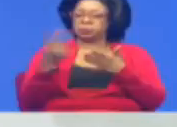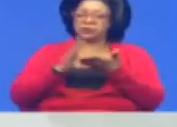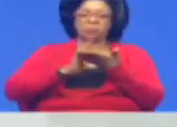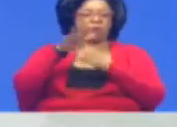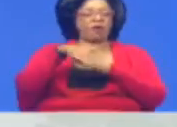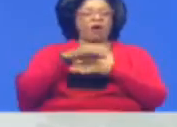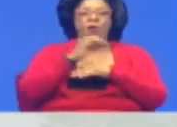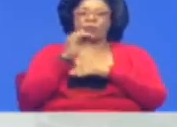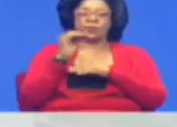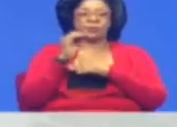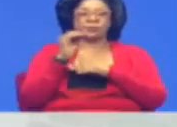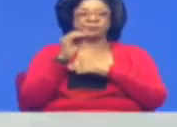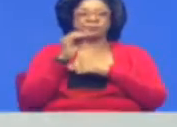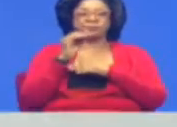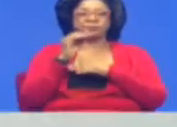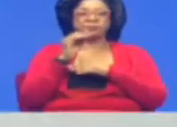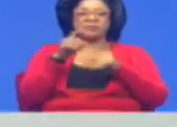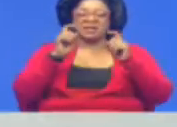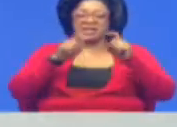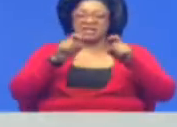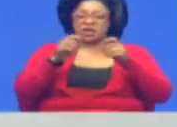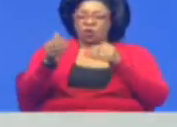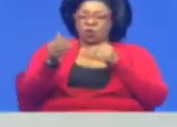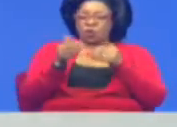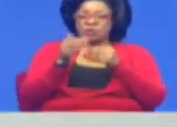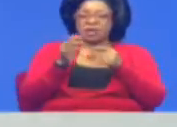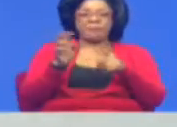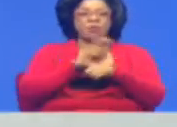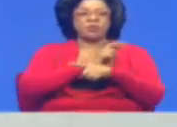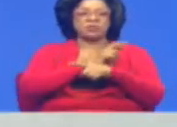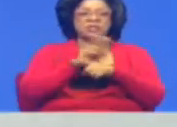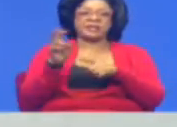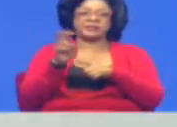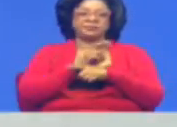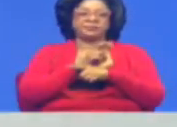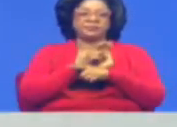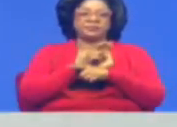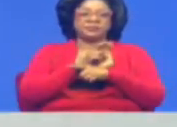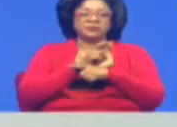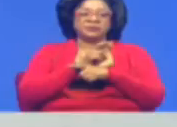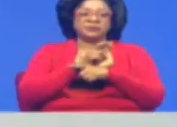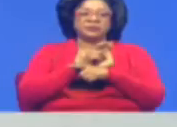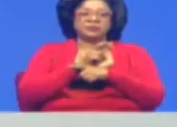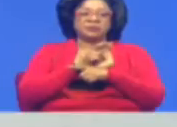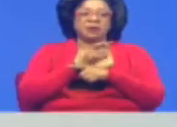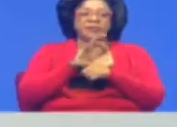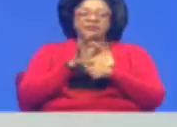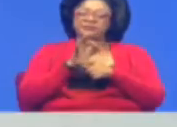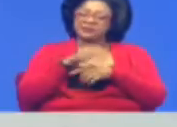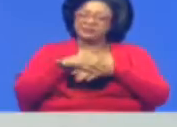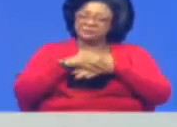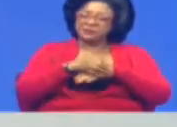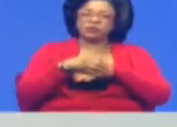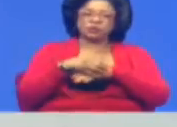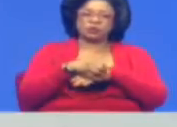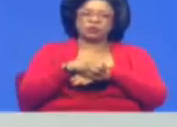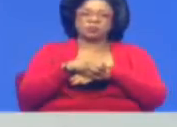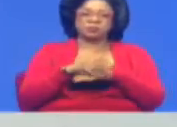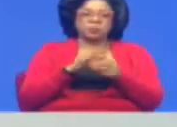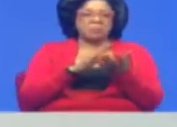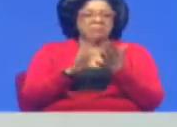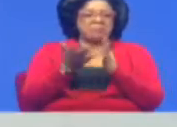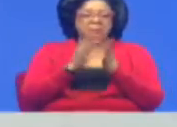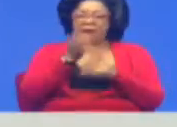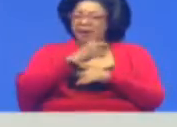facilitates closer monitoring. If at all physiotherapy is not done more frequent, you may not realize